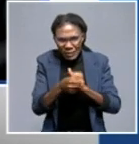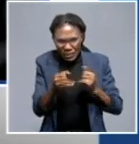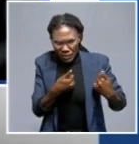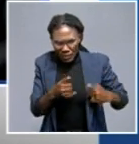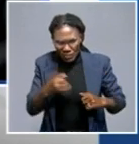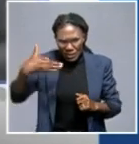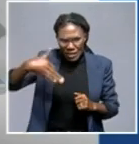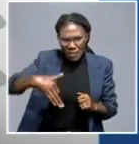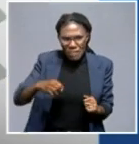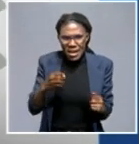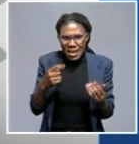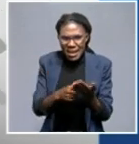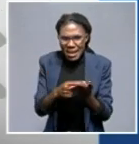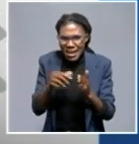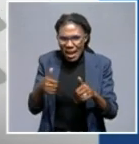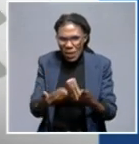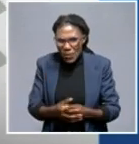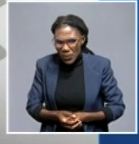Ghana? Well,